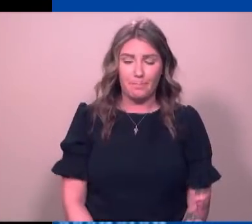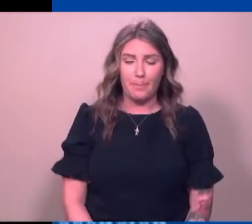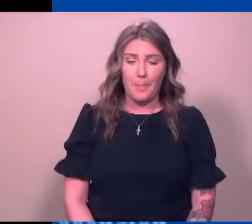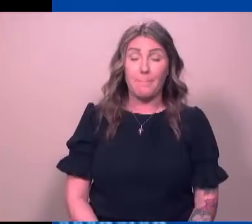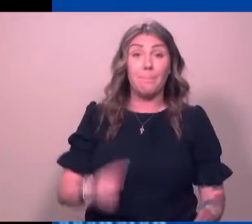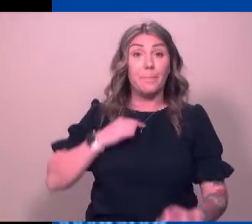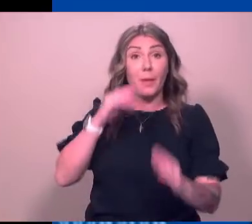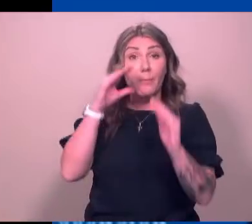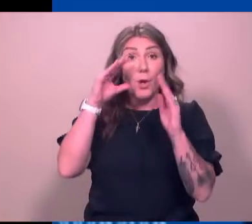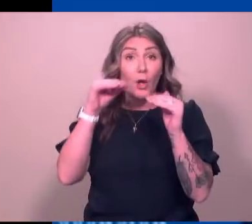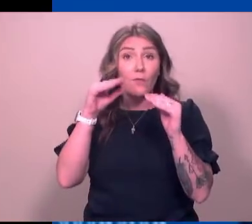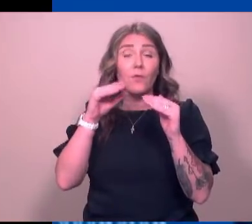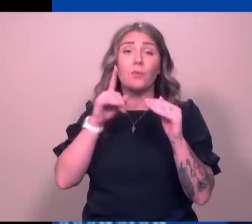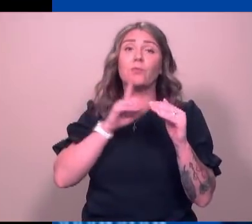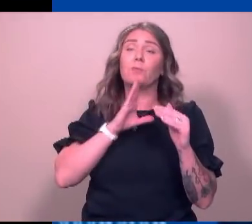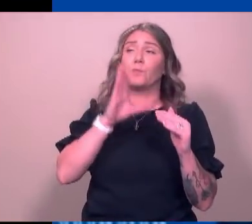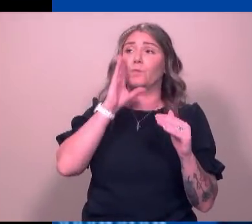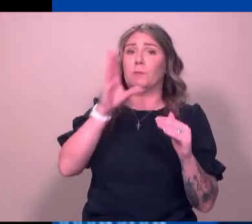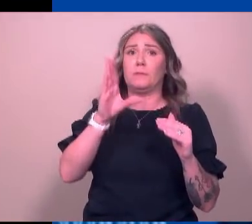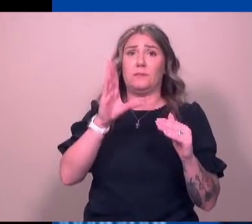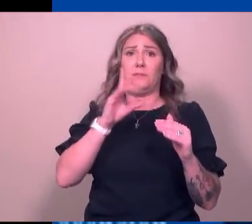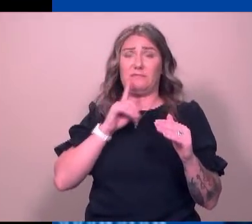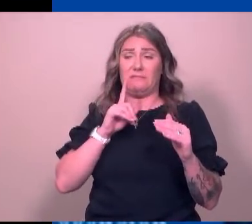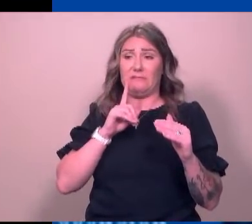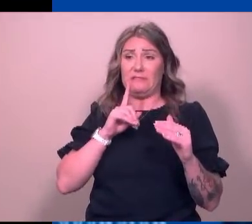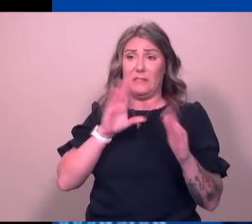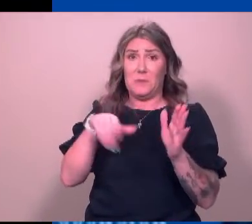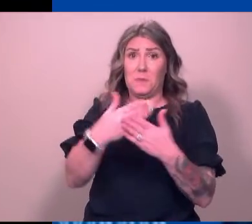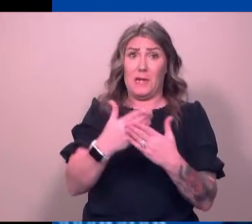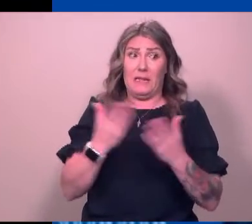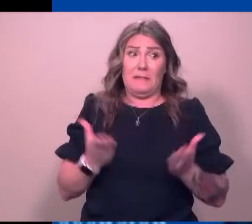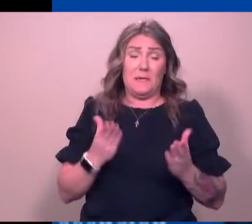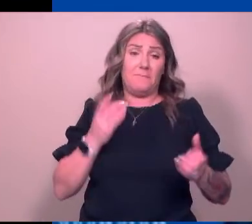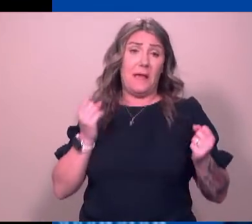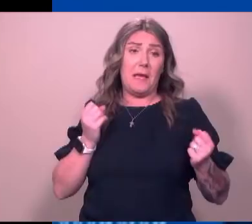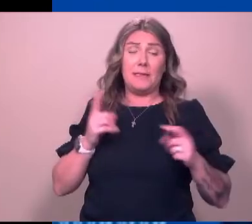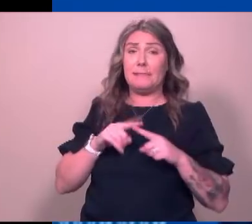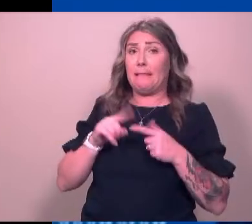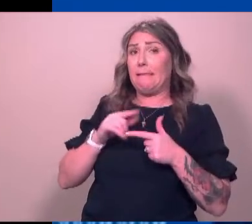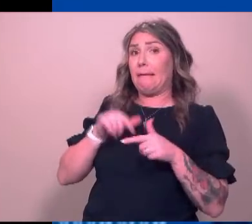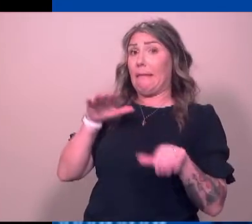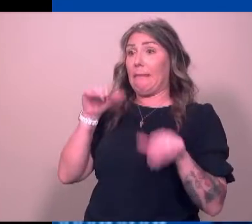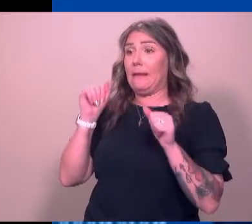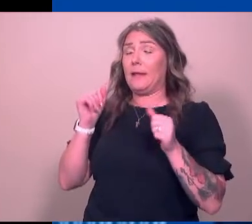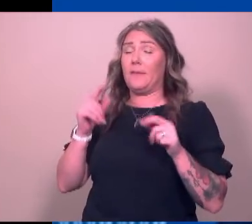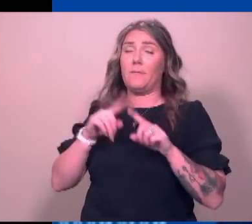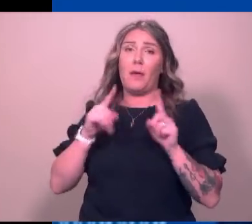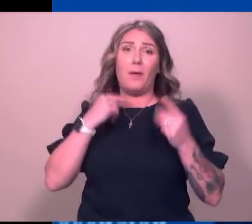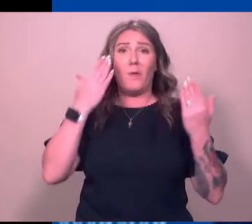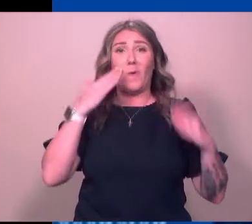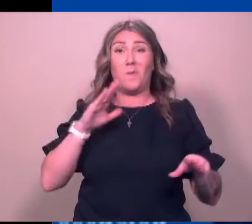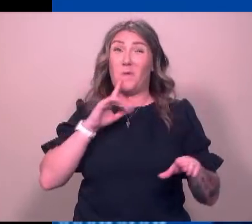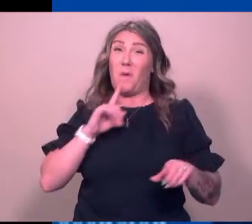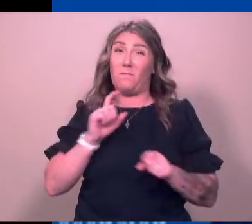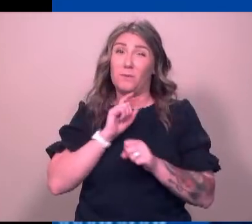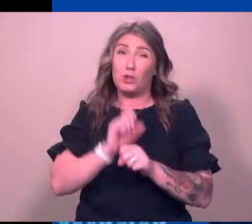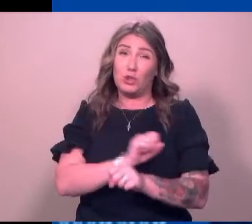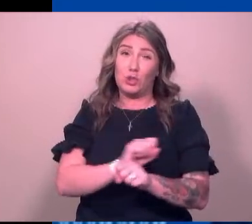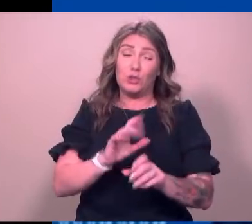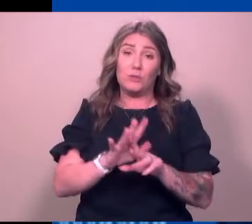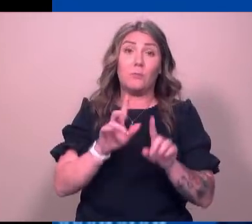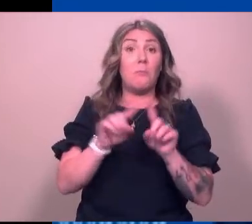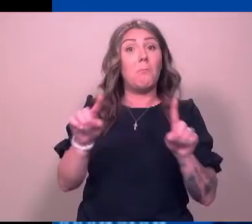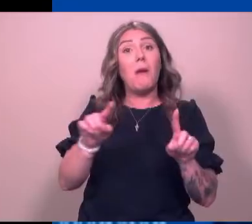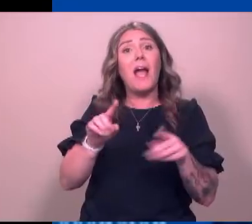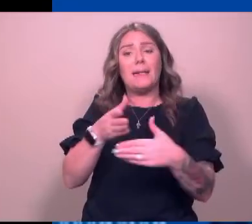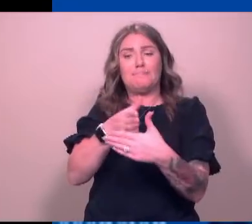hopeful that this will come in fast and leave fast. We don't know that for a fact, but that's what we're all hoping for. In the meantime,